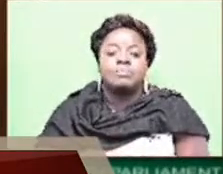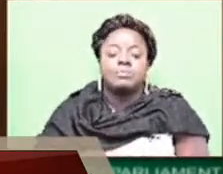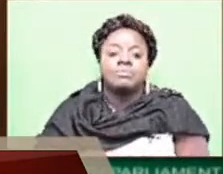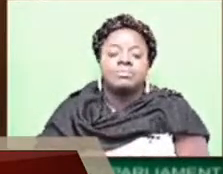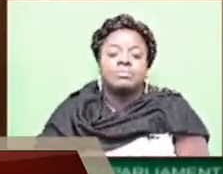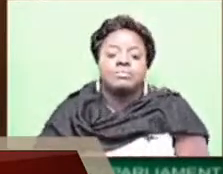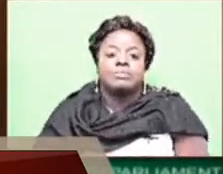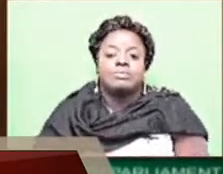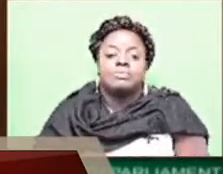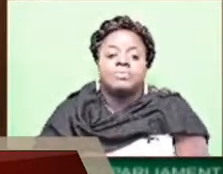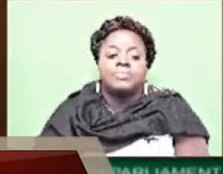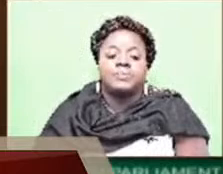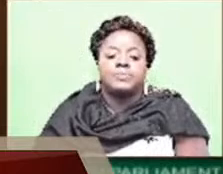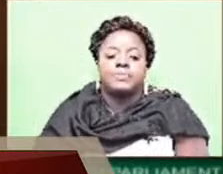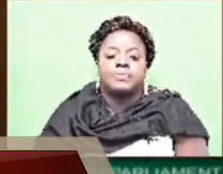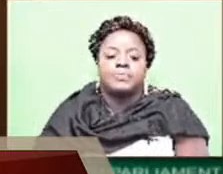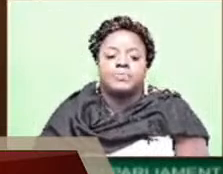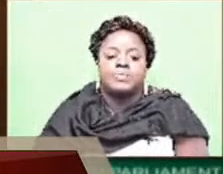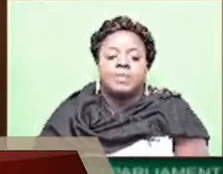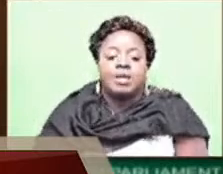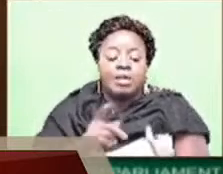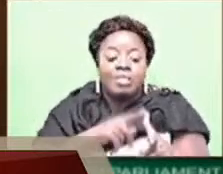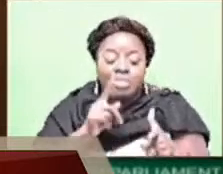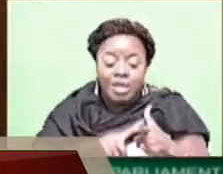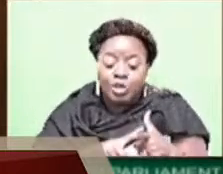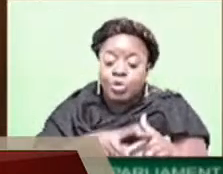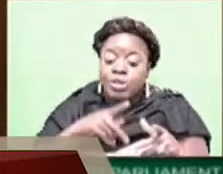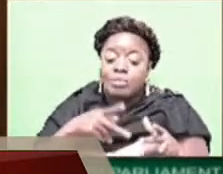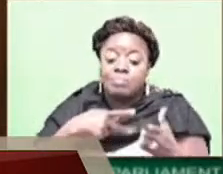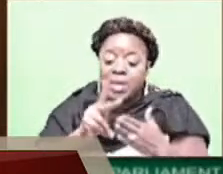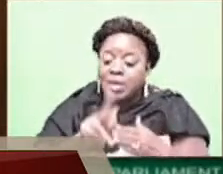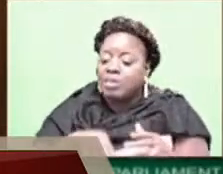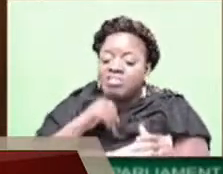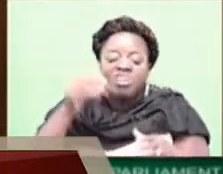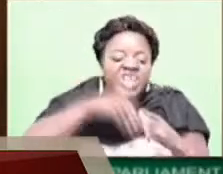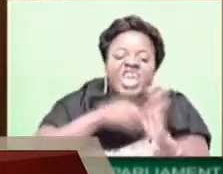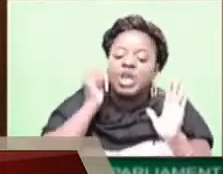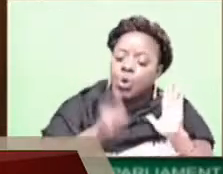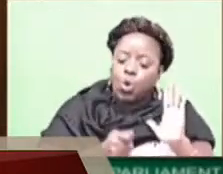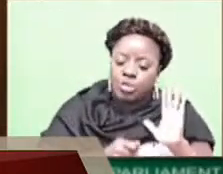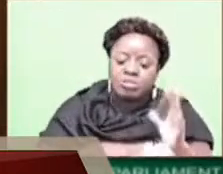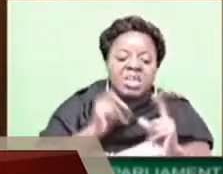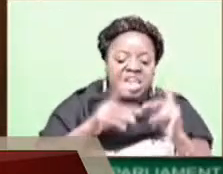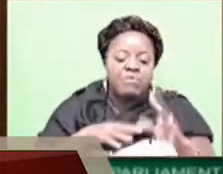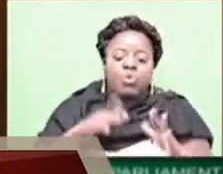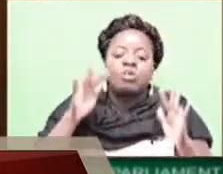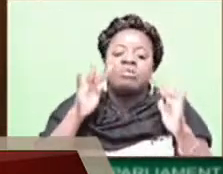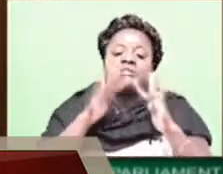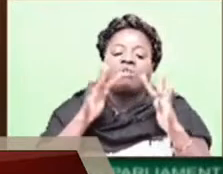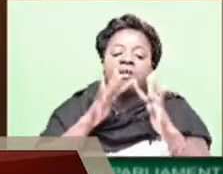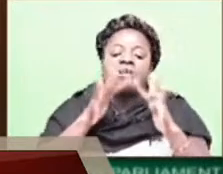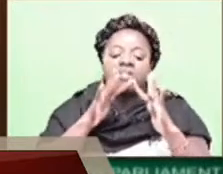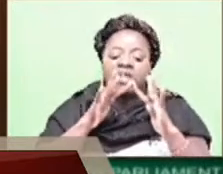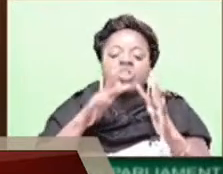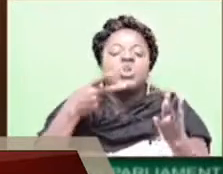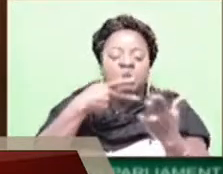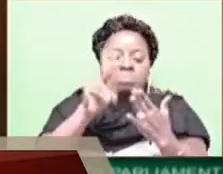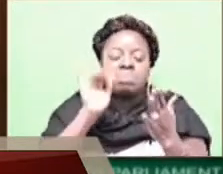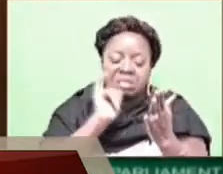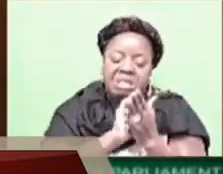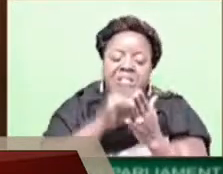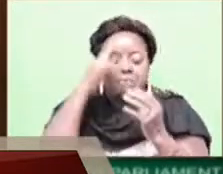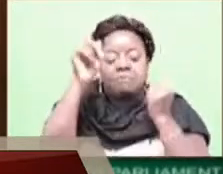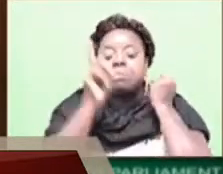words, then, you can pay outside of the court using electronic payments, as we do currently for a number of